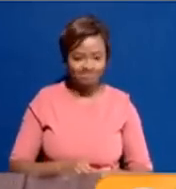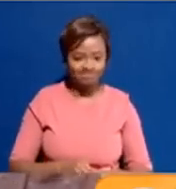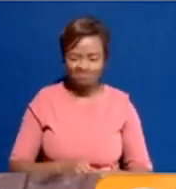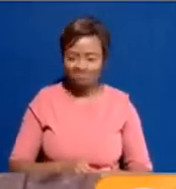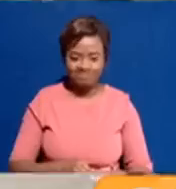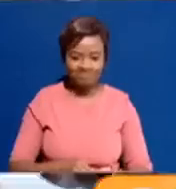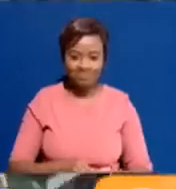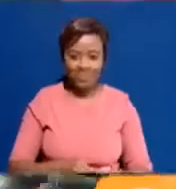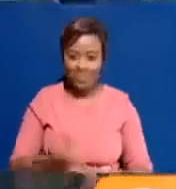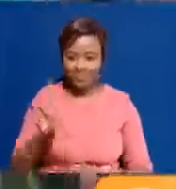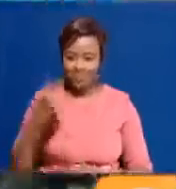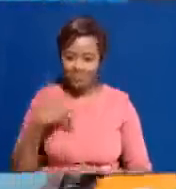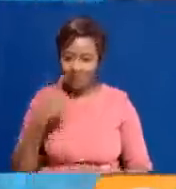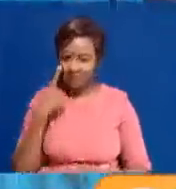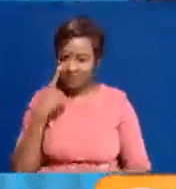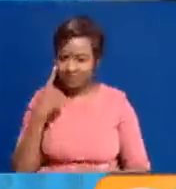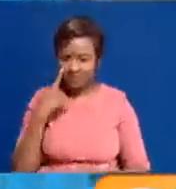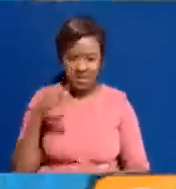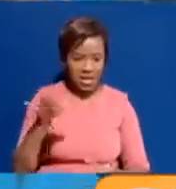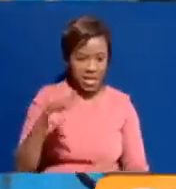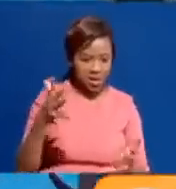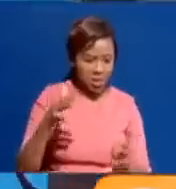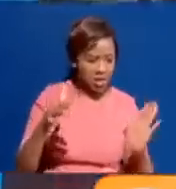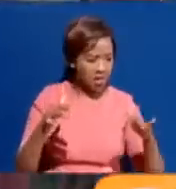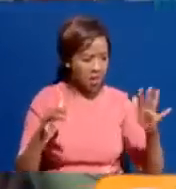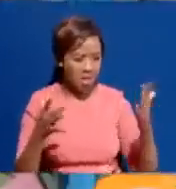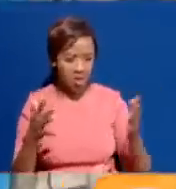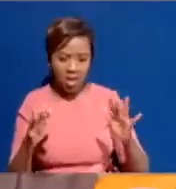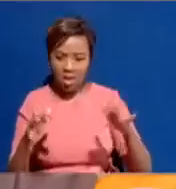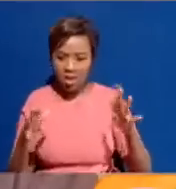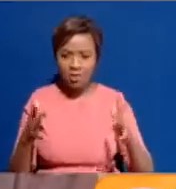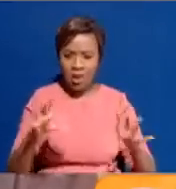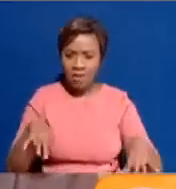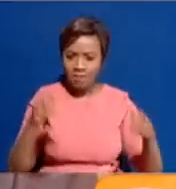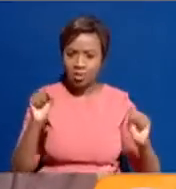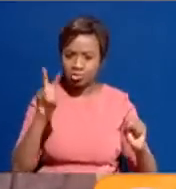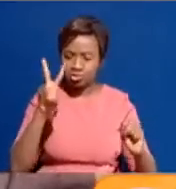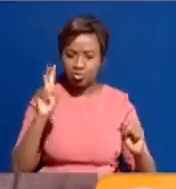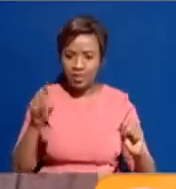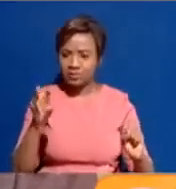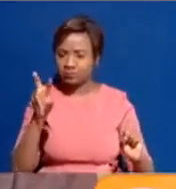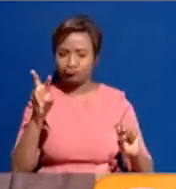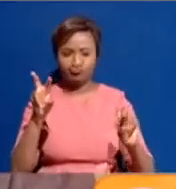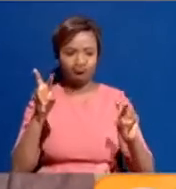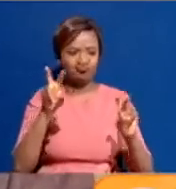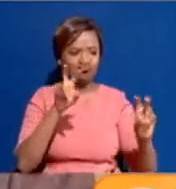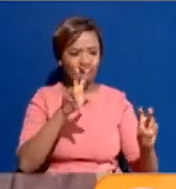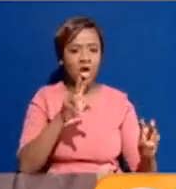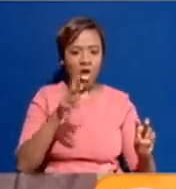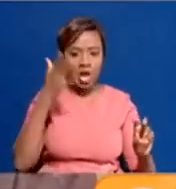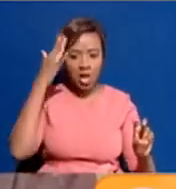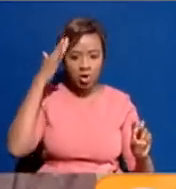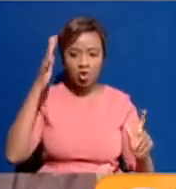commander identifies particular officers. This is a situation whereby the platoon commander will be able to account for each and